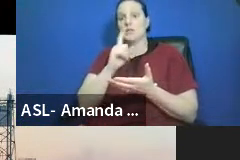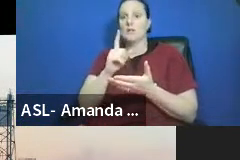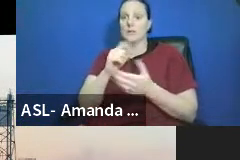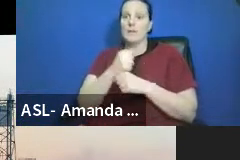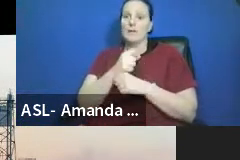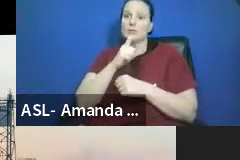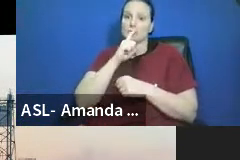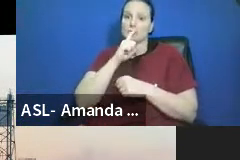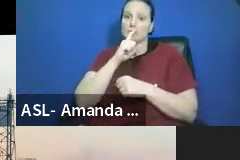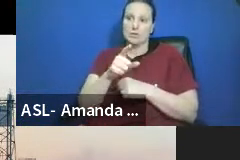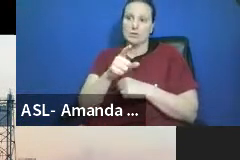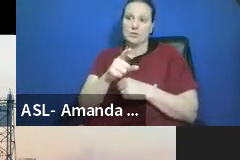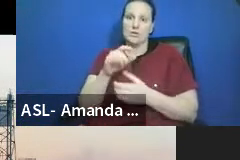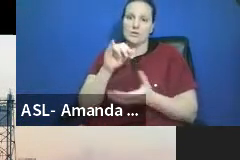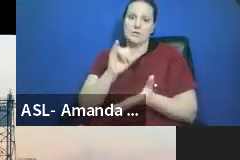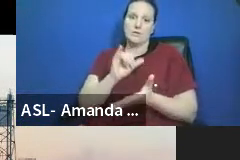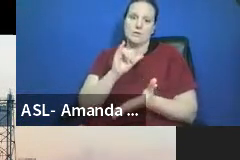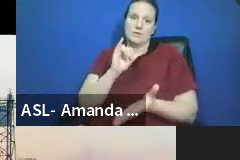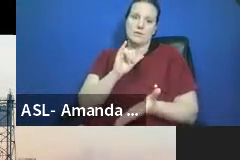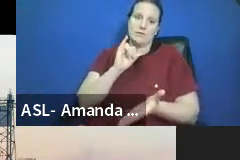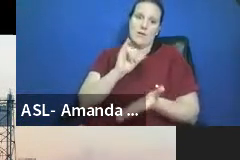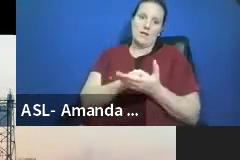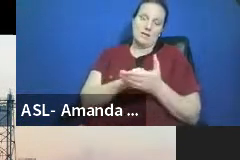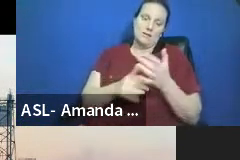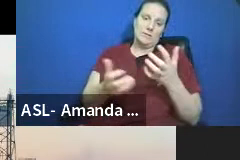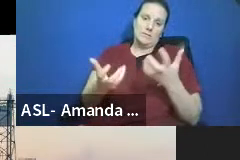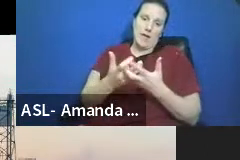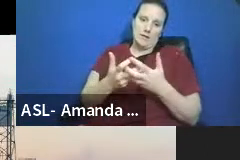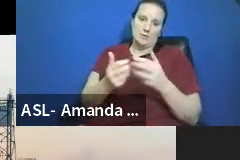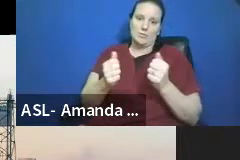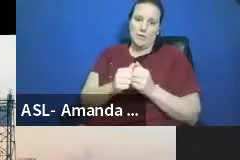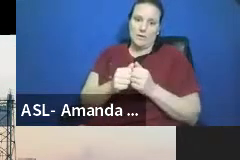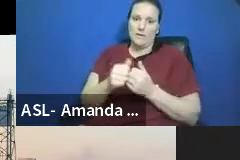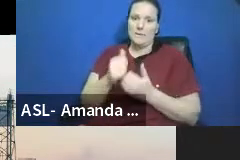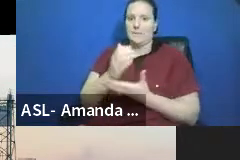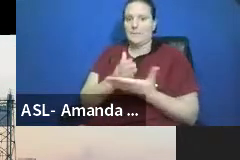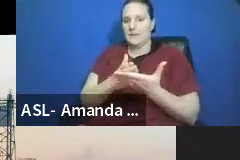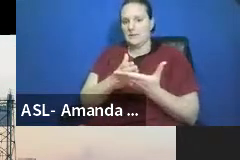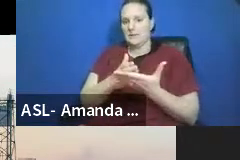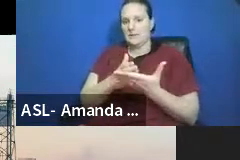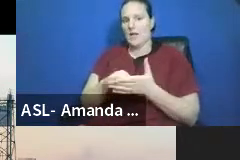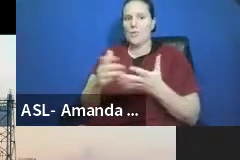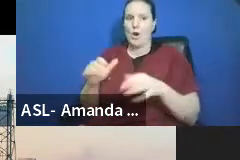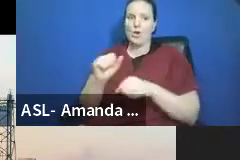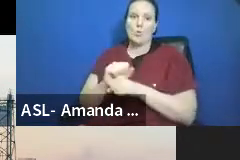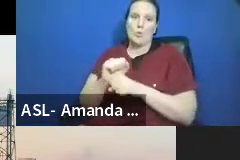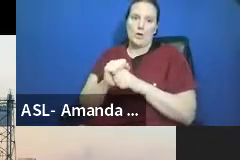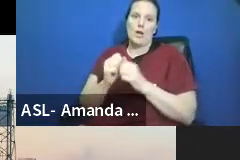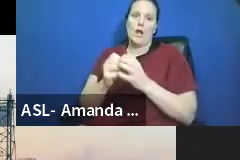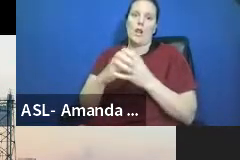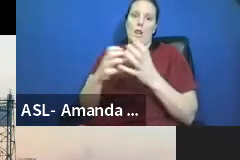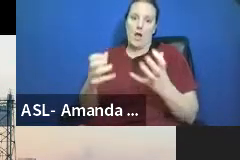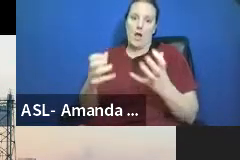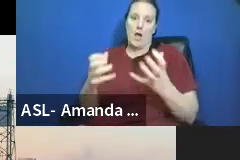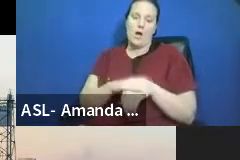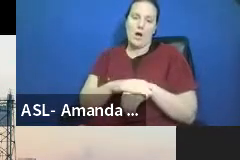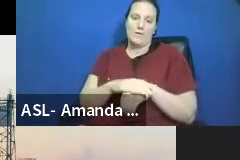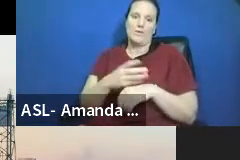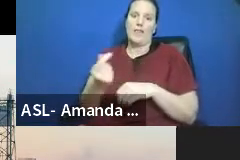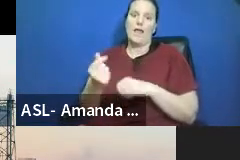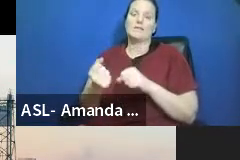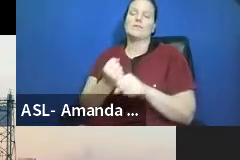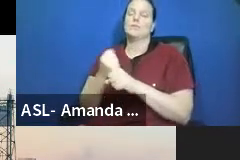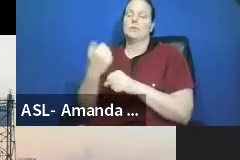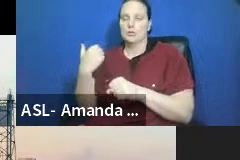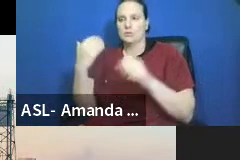that it's aligned with the pieces that we've already worked a lot on over the last few years.